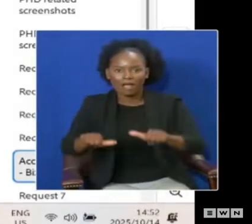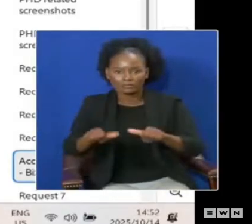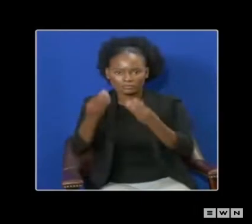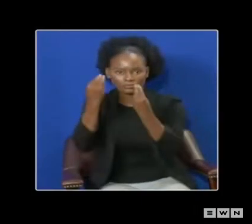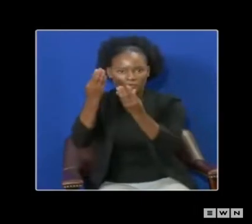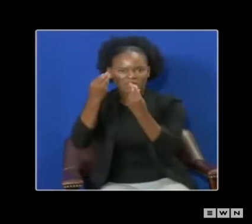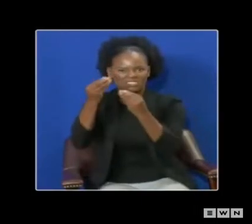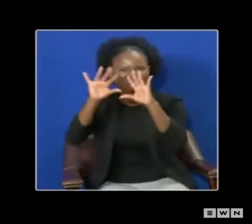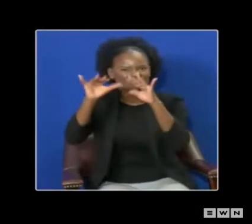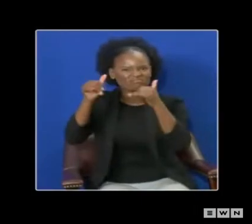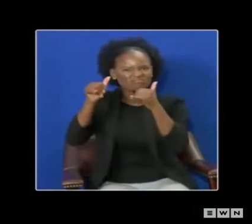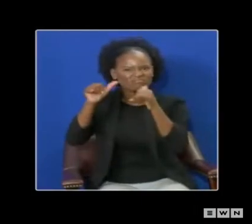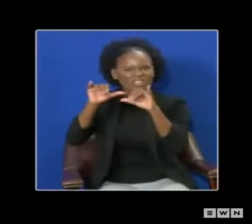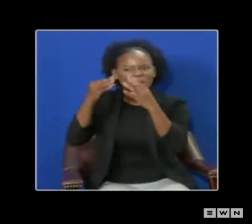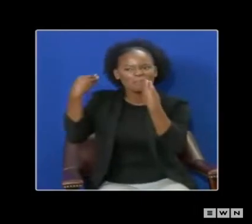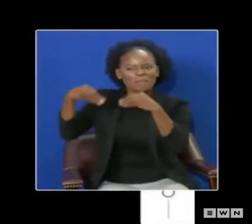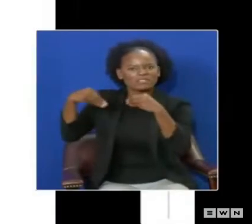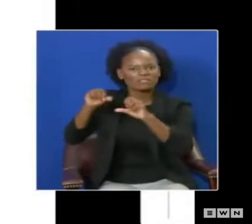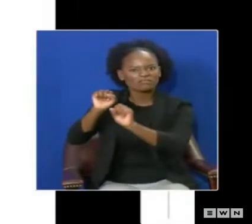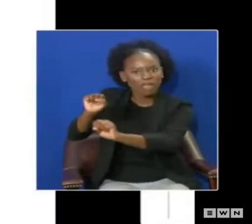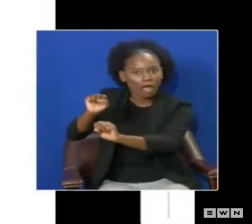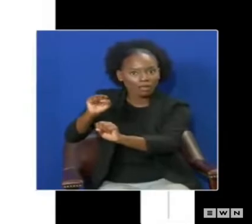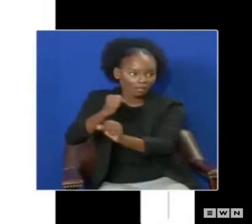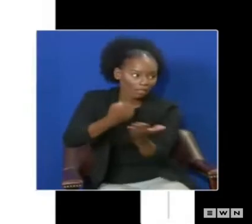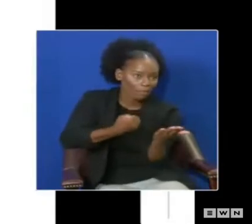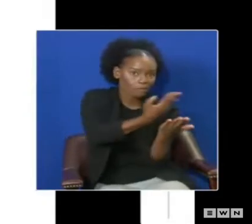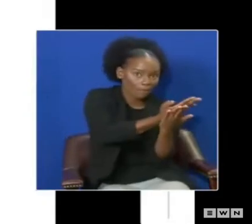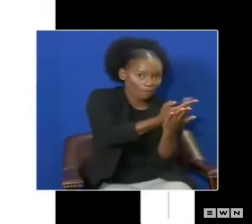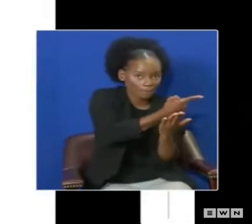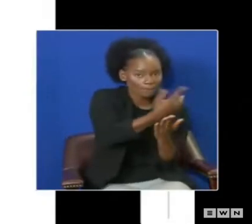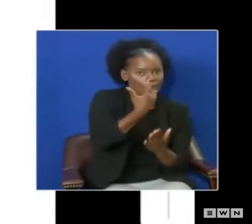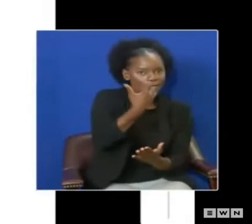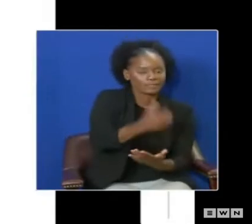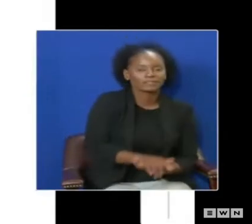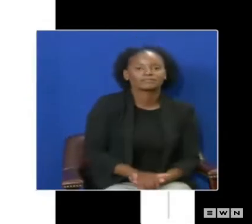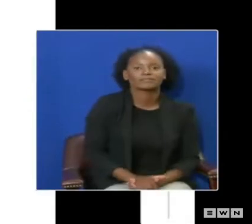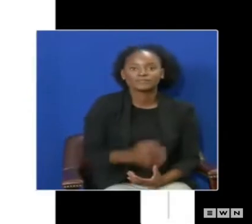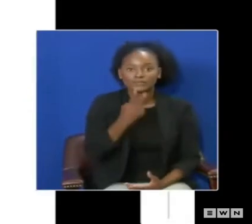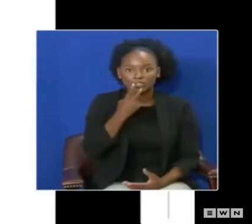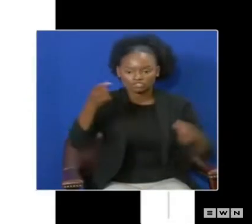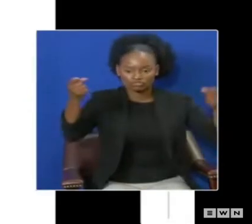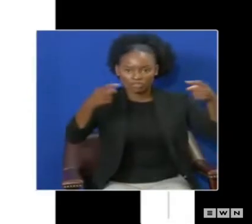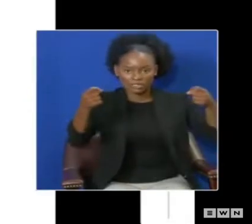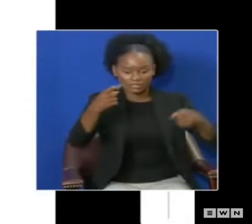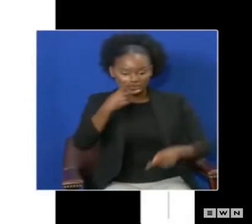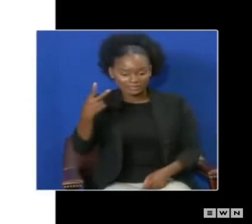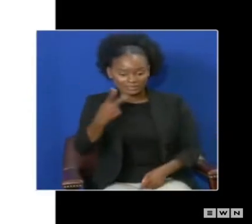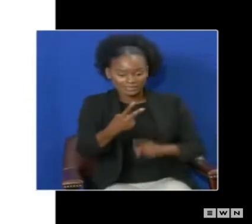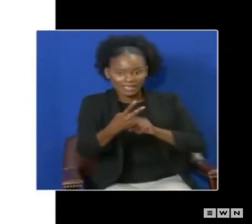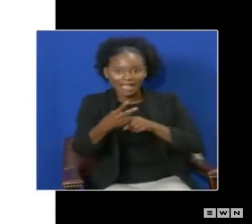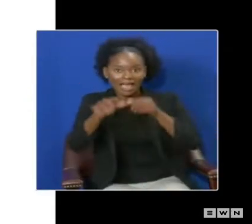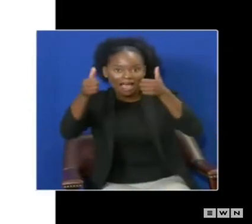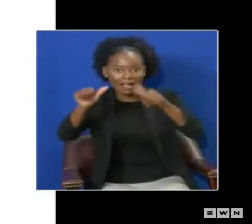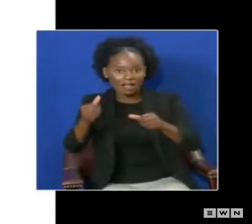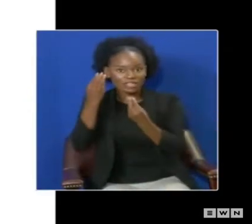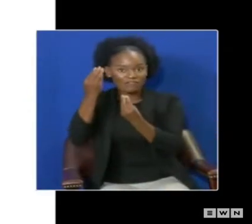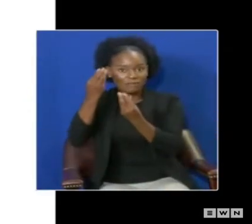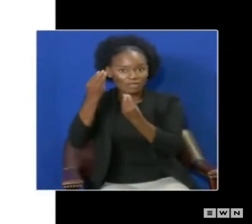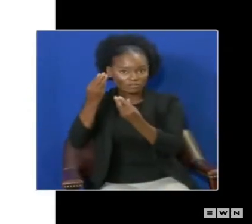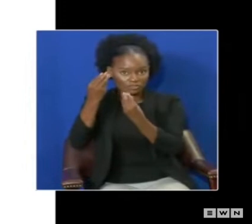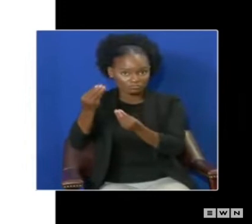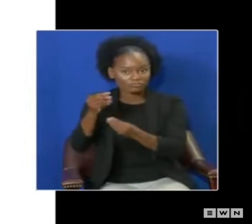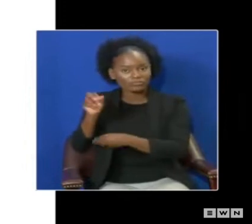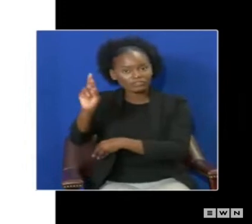And you'll see in the chat the account details, and the